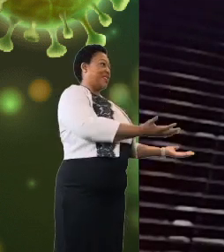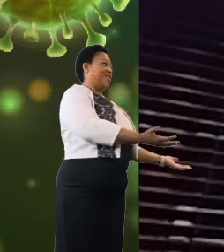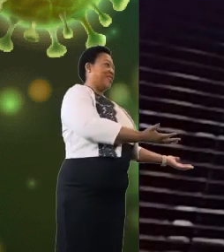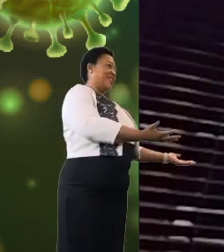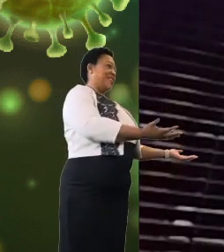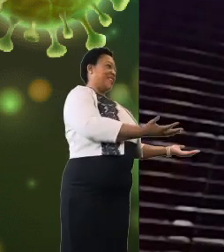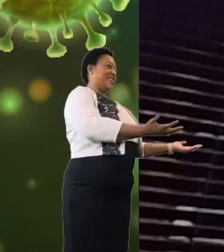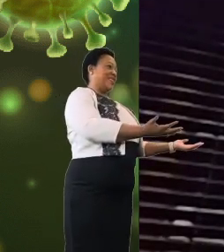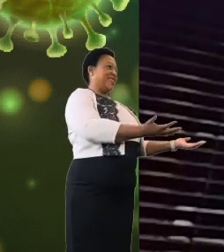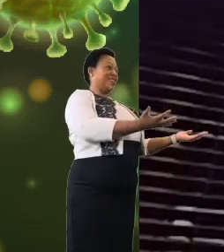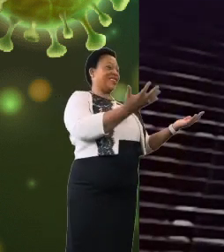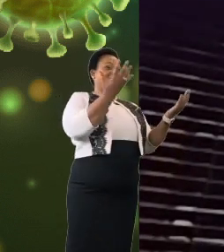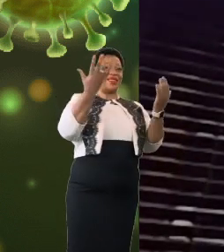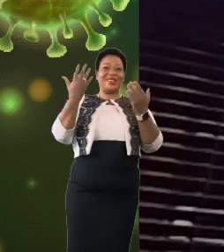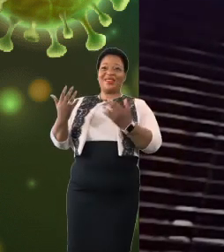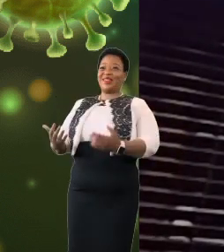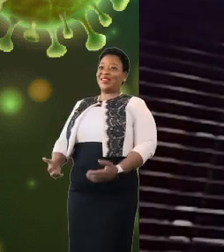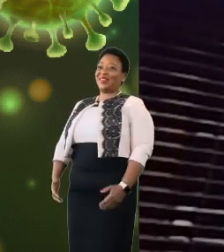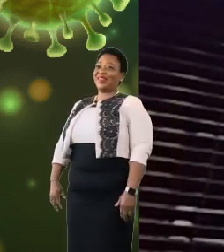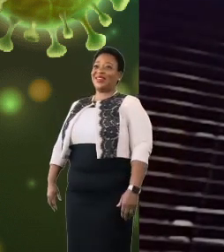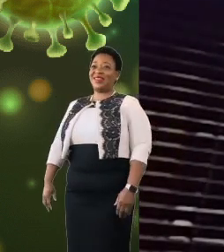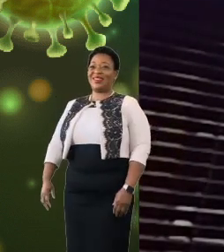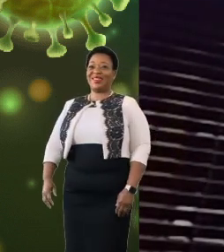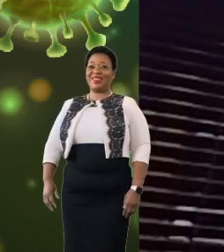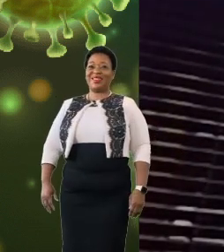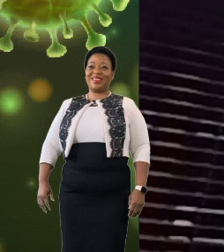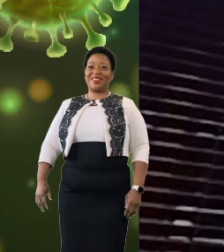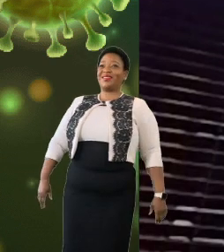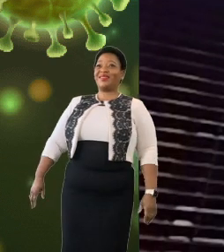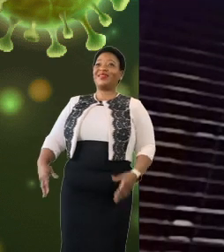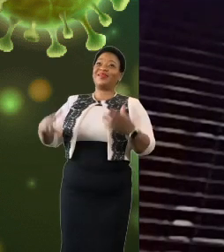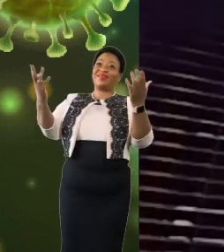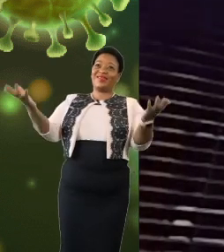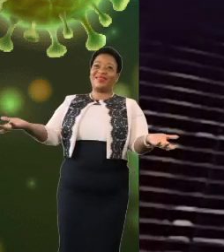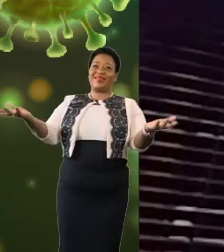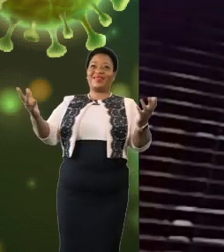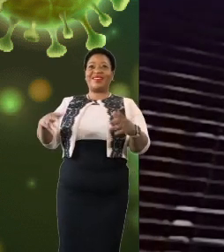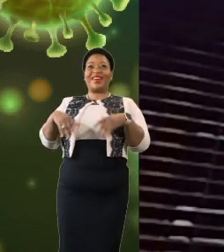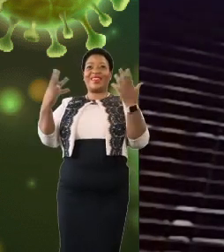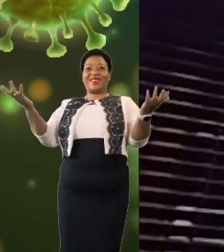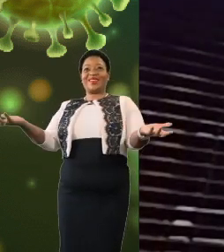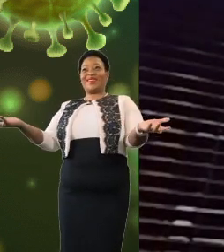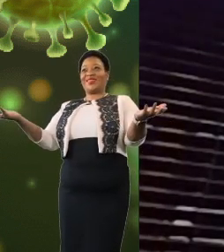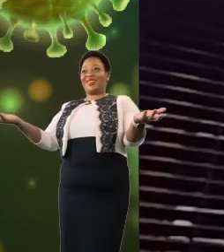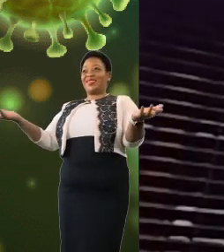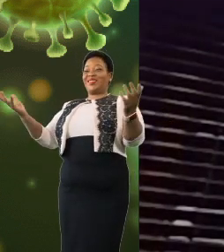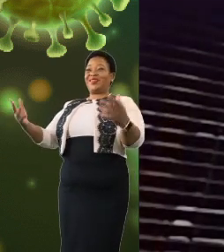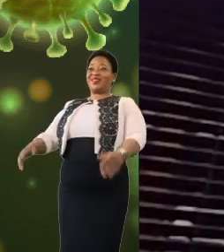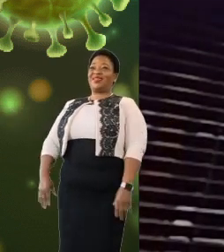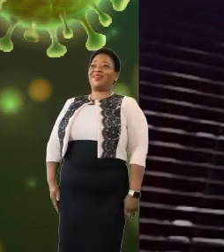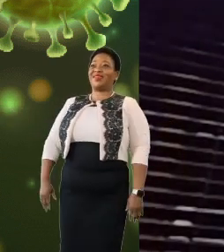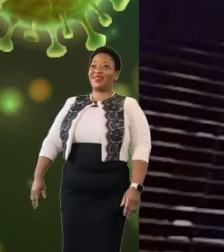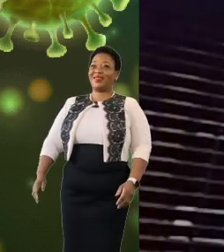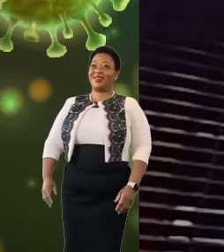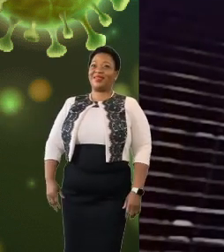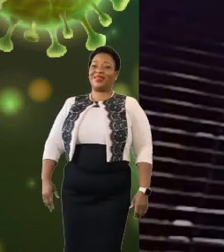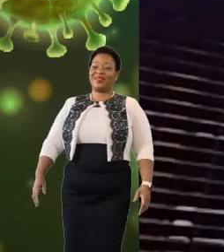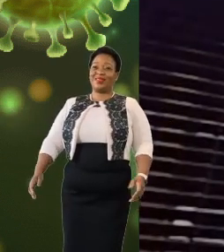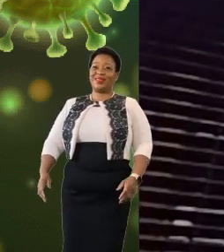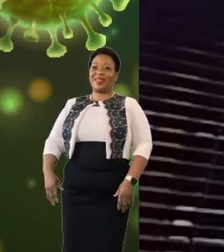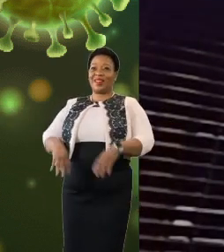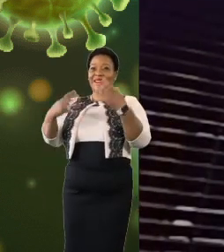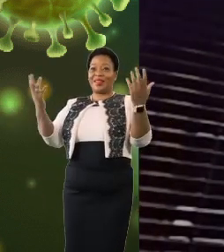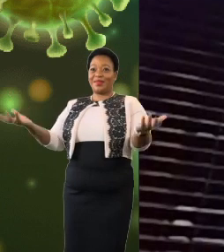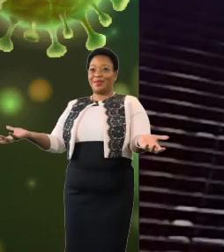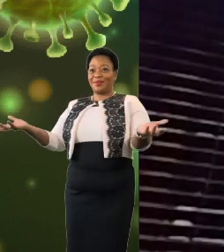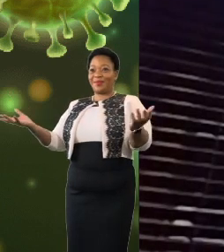tape. And that then says, if we are to